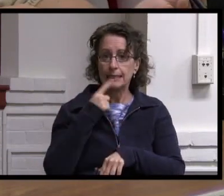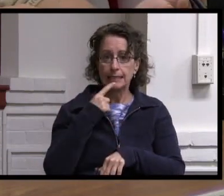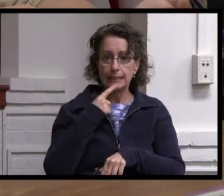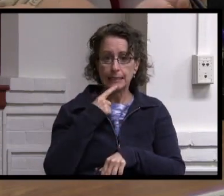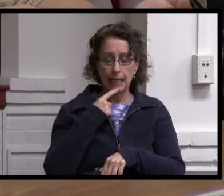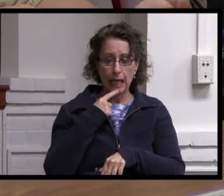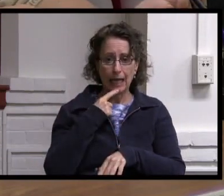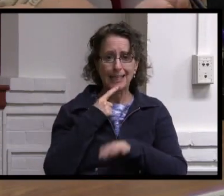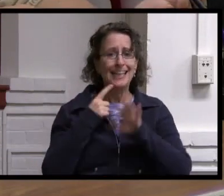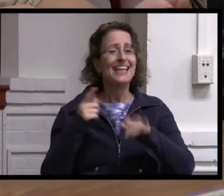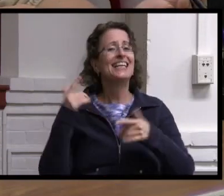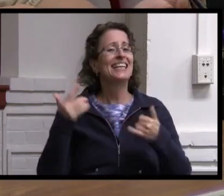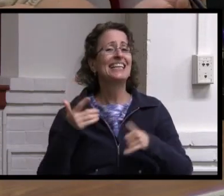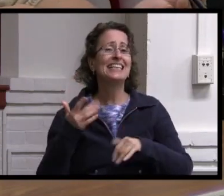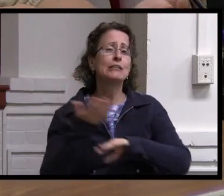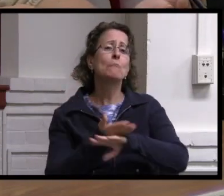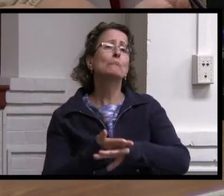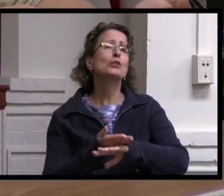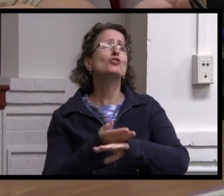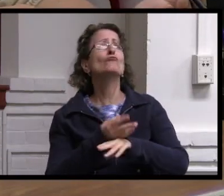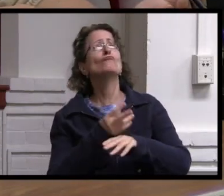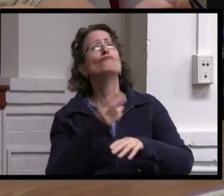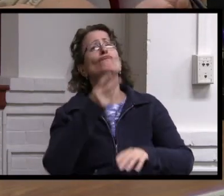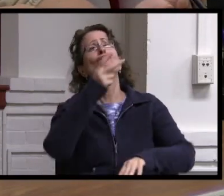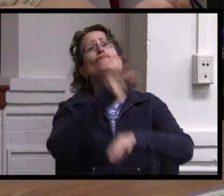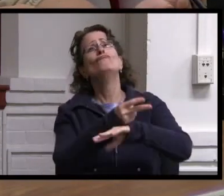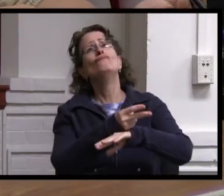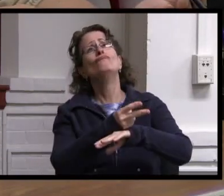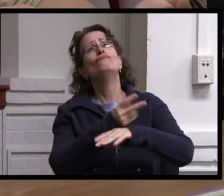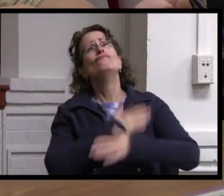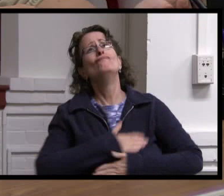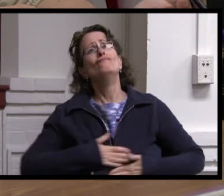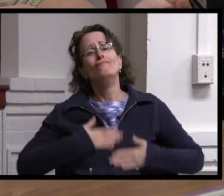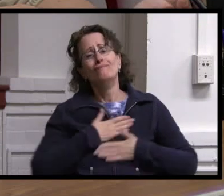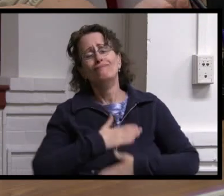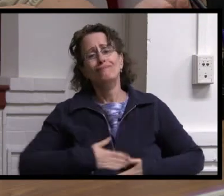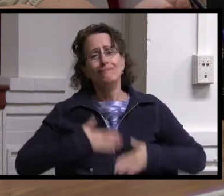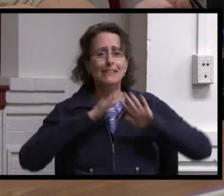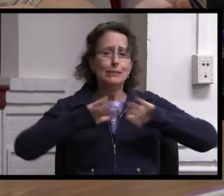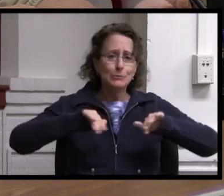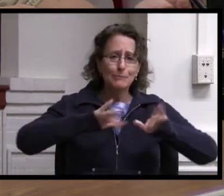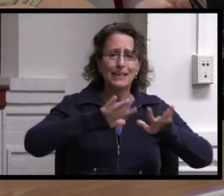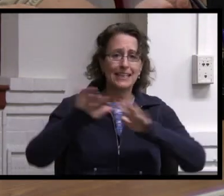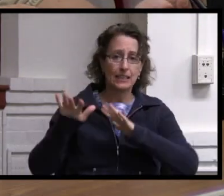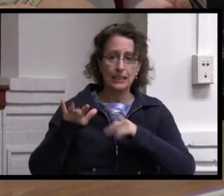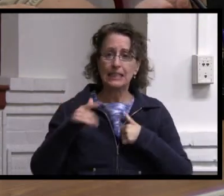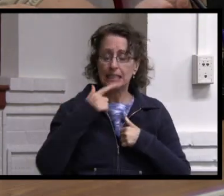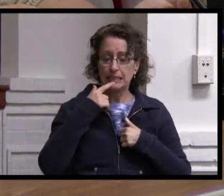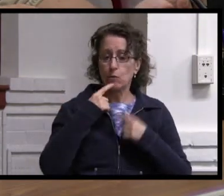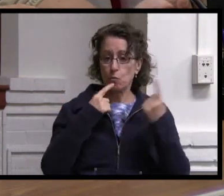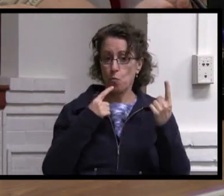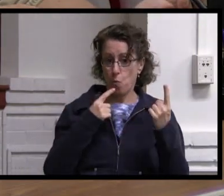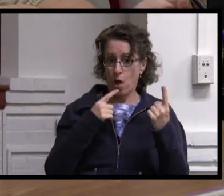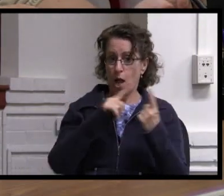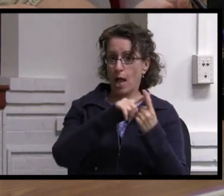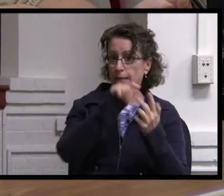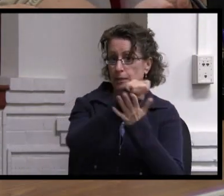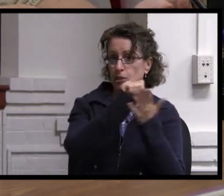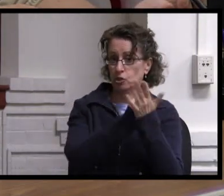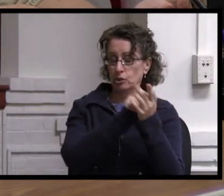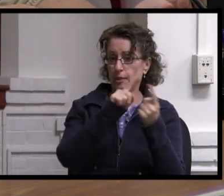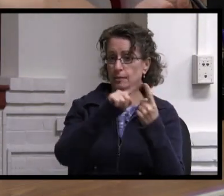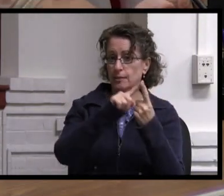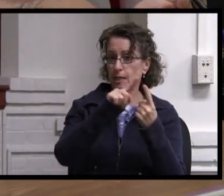beach and he writes to ask that he is represented on one of the agenda items as part of